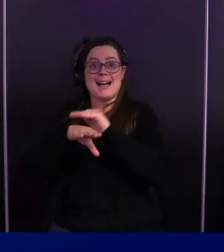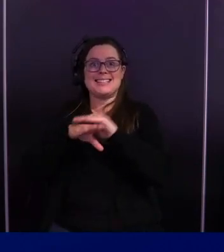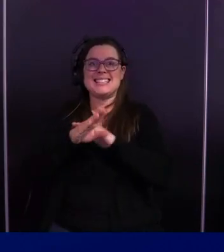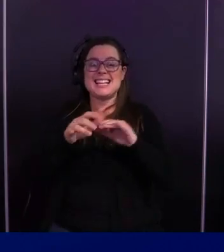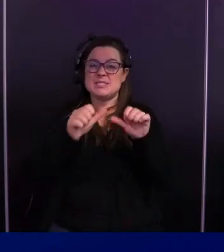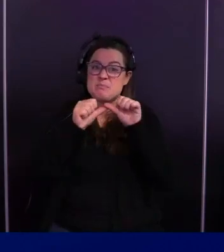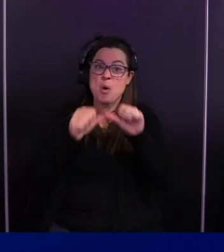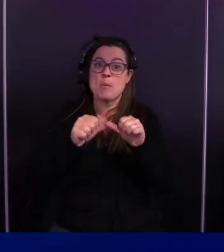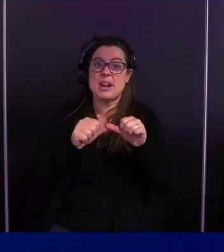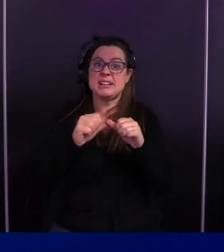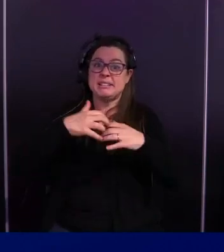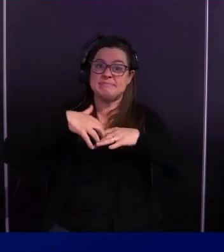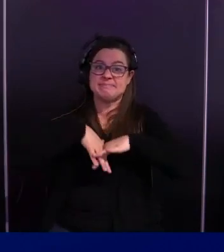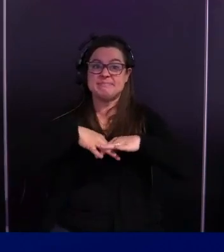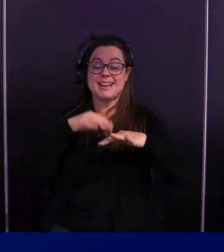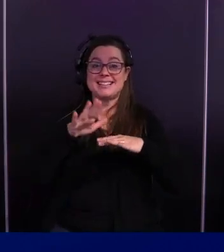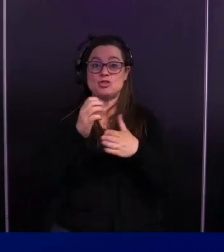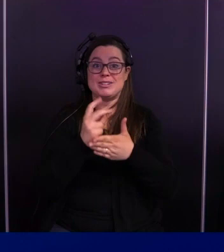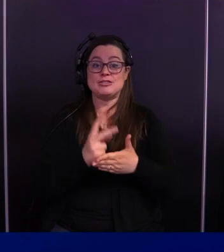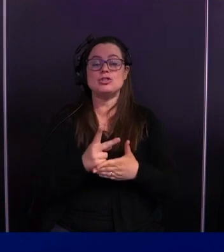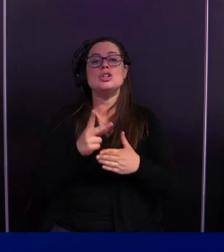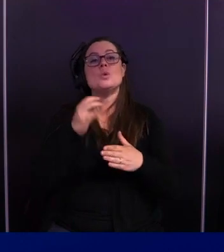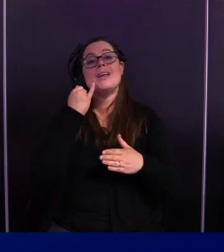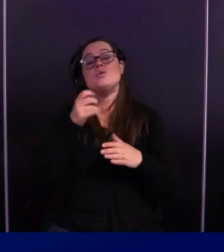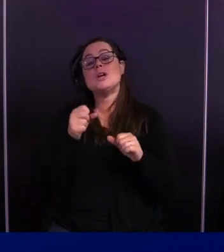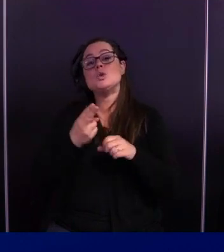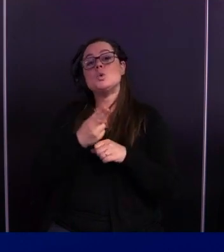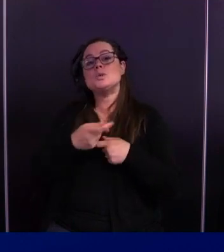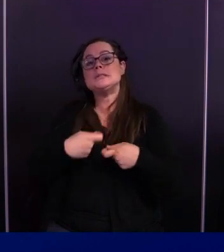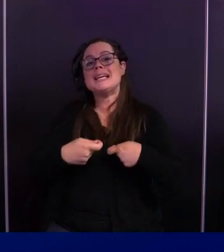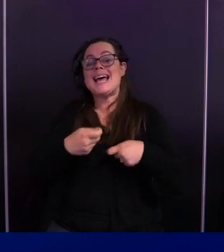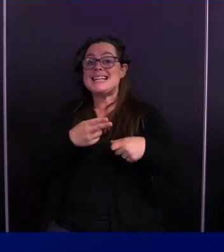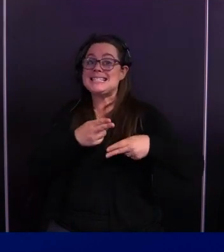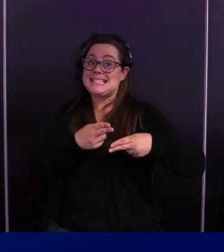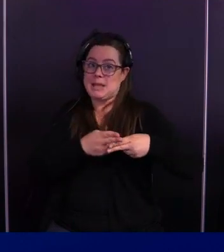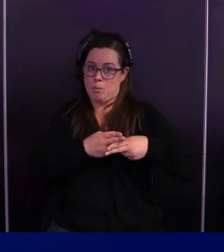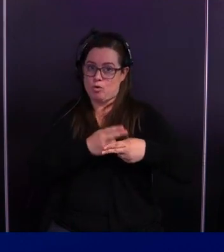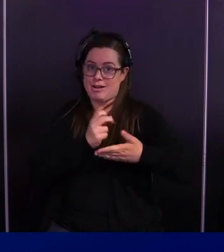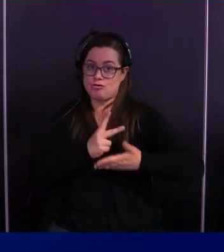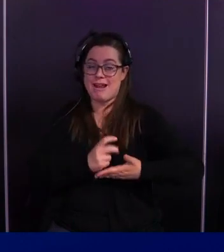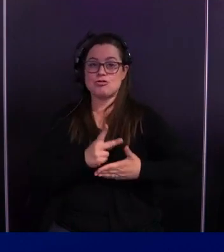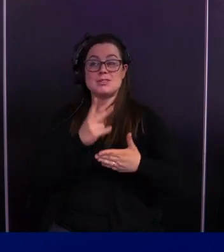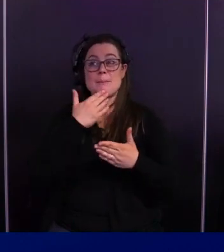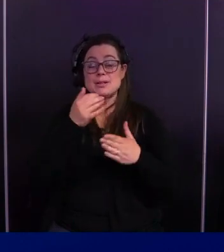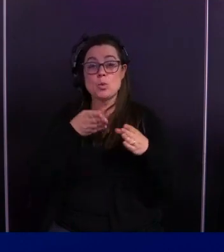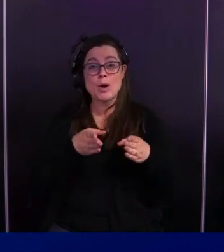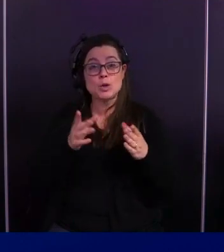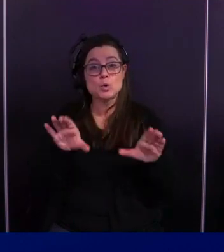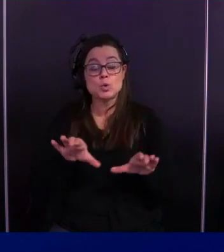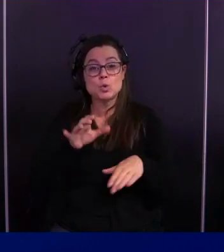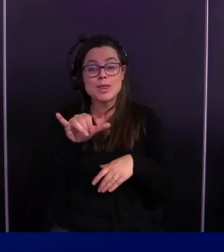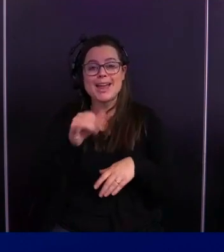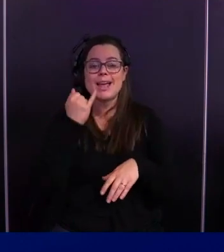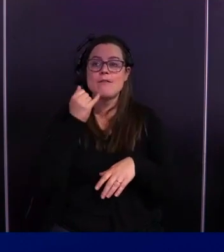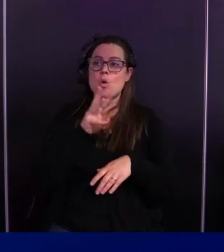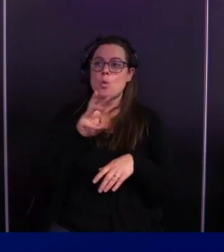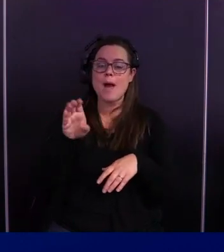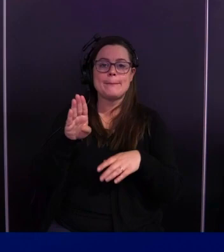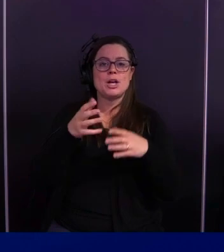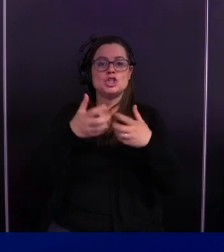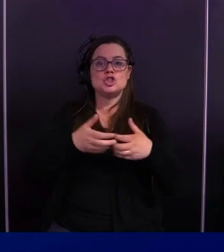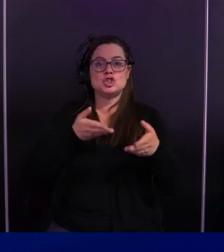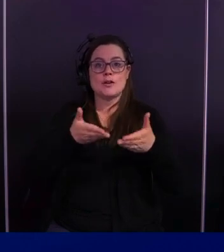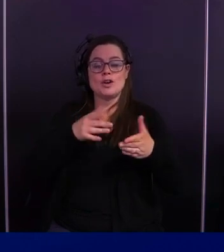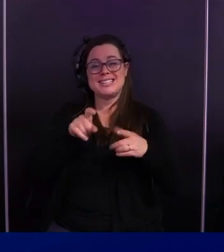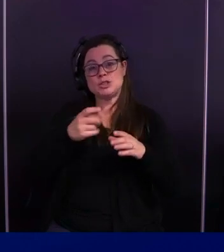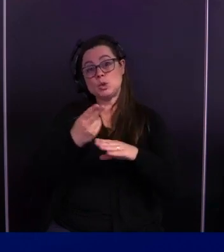So ideally using temporary credentials. So the best way to get temporary credentials for your service, if your web server needs to access S3, like I talked